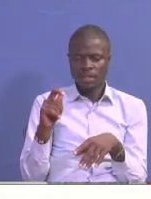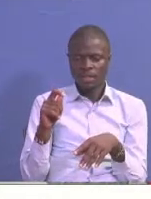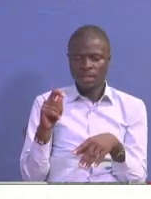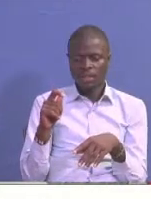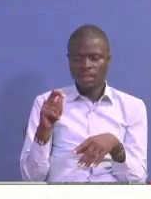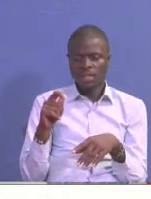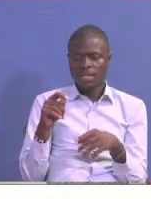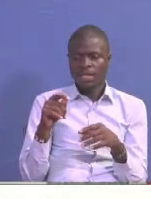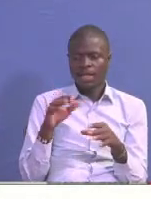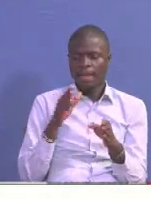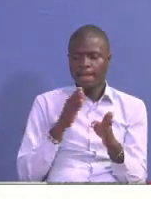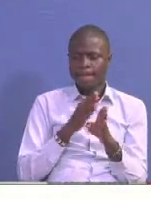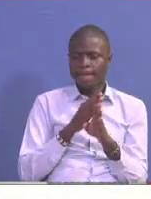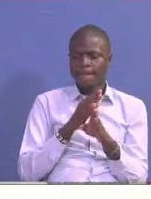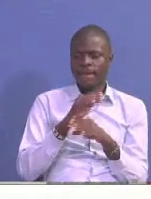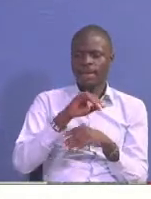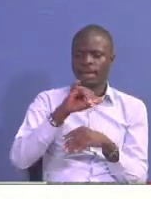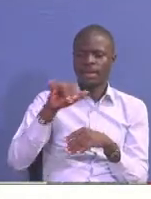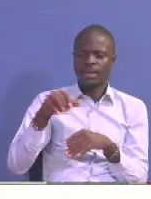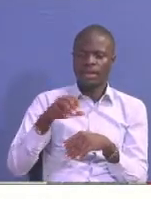prestigious journals